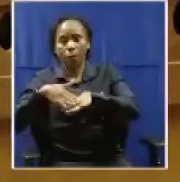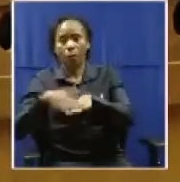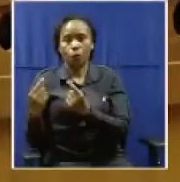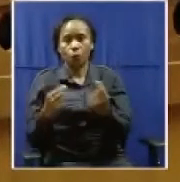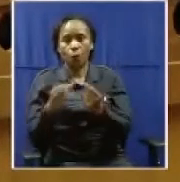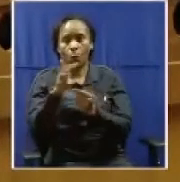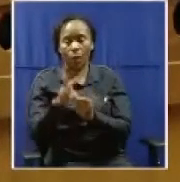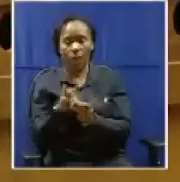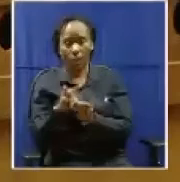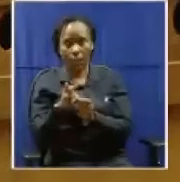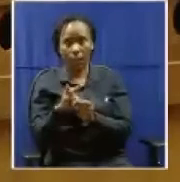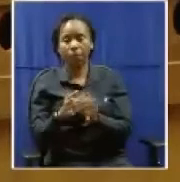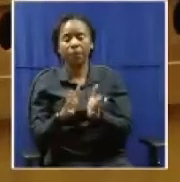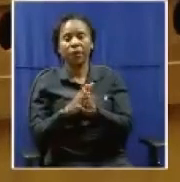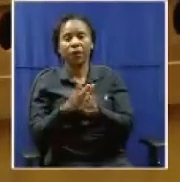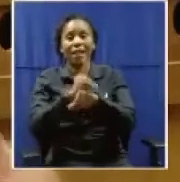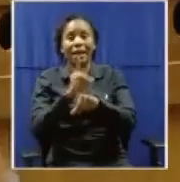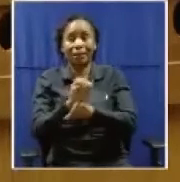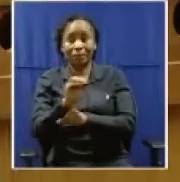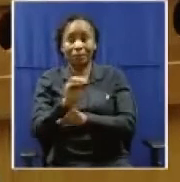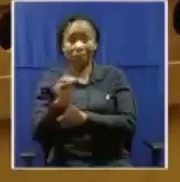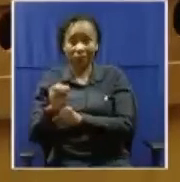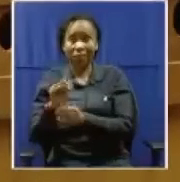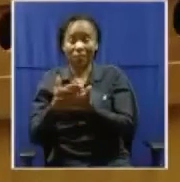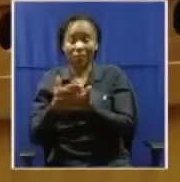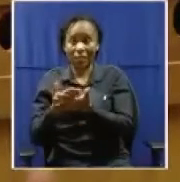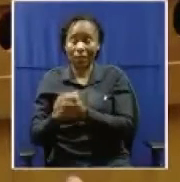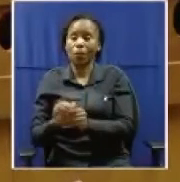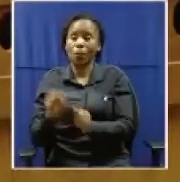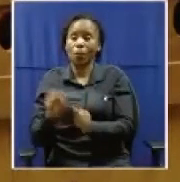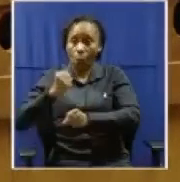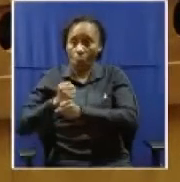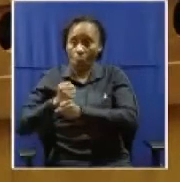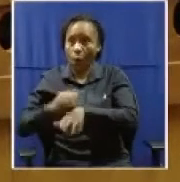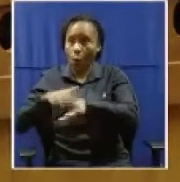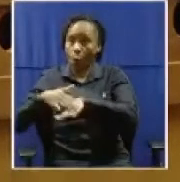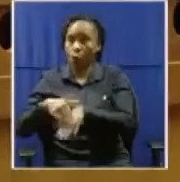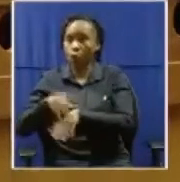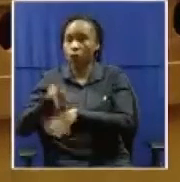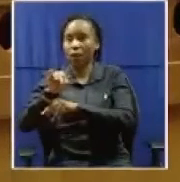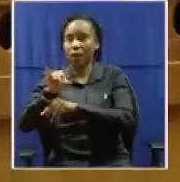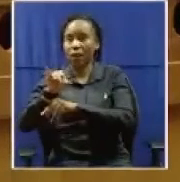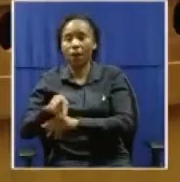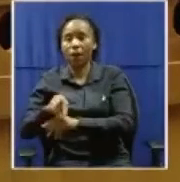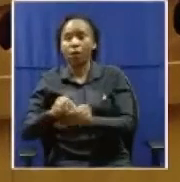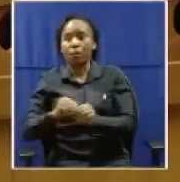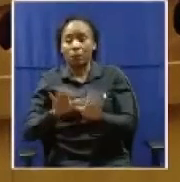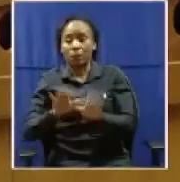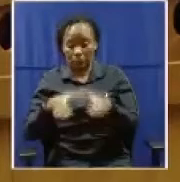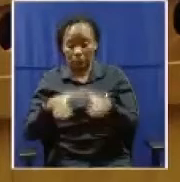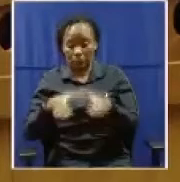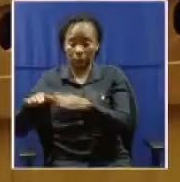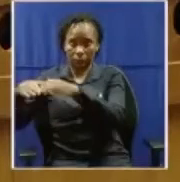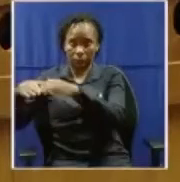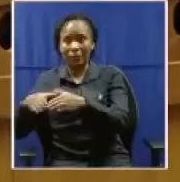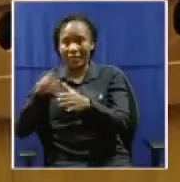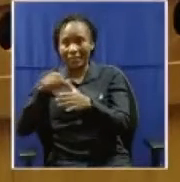misrepresented data captured on the uif portals and fueled by the damien report by the auditor general has added